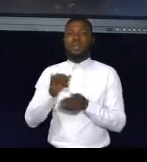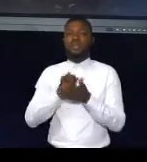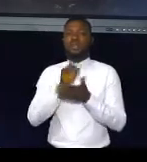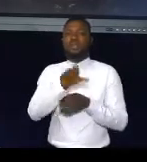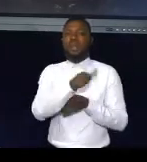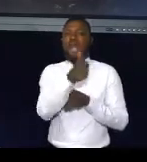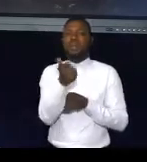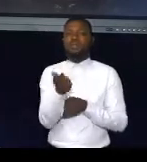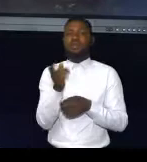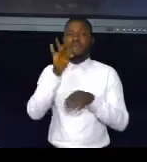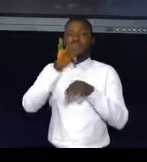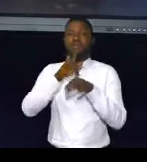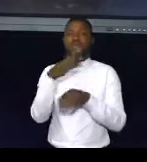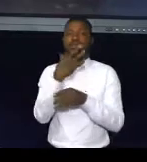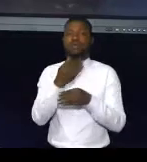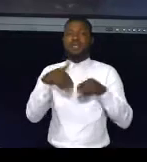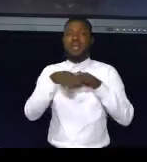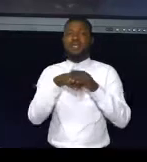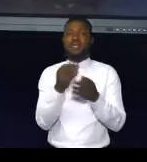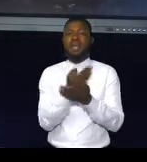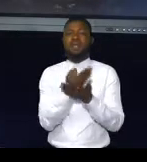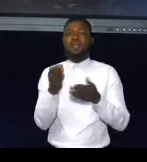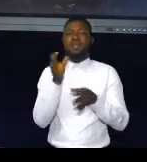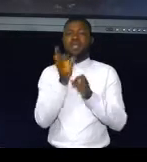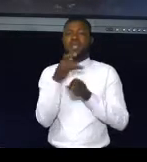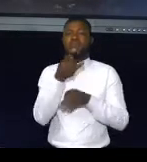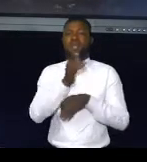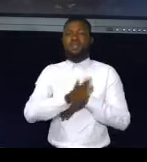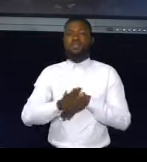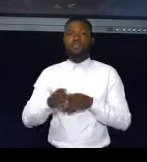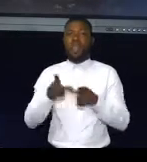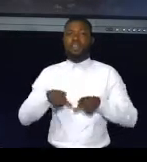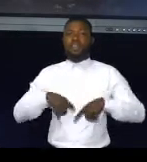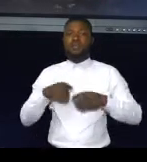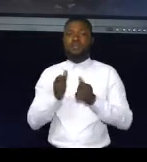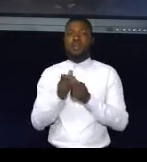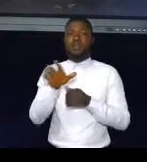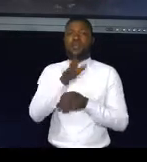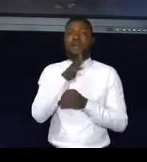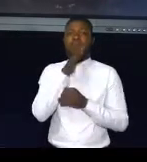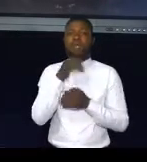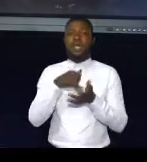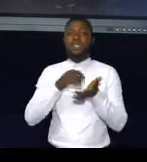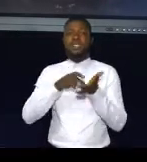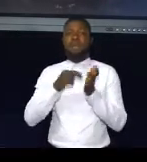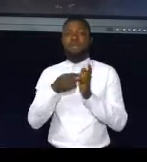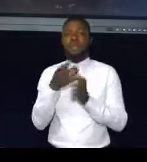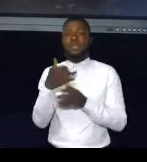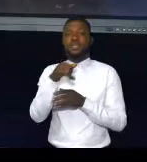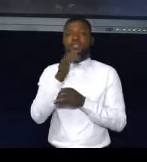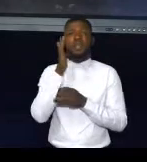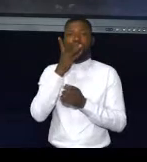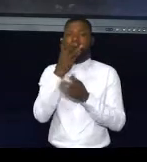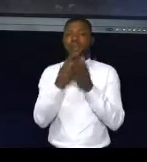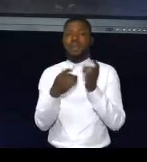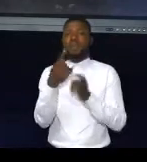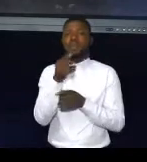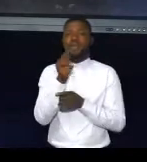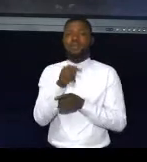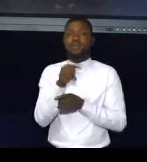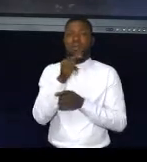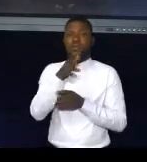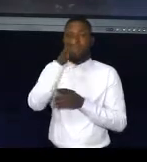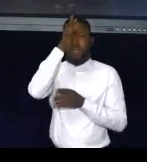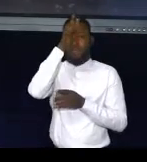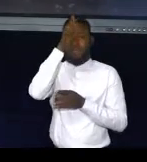children, that's another effect of marital failure. If the children live with their mother, it means they will lack the